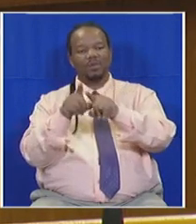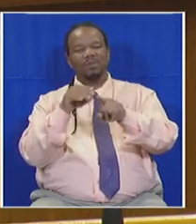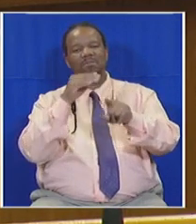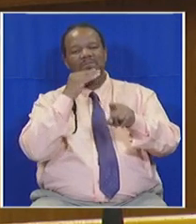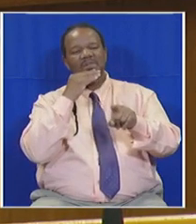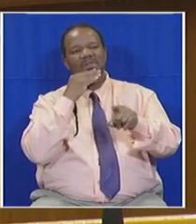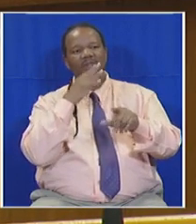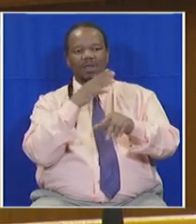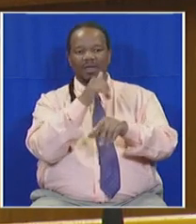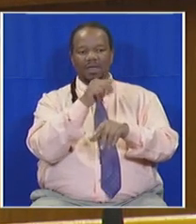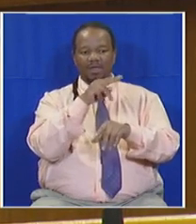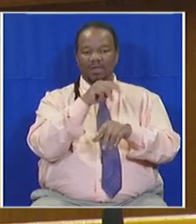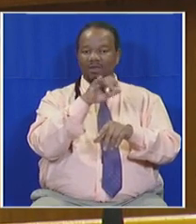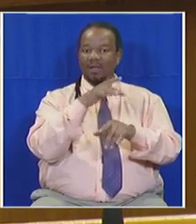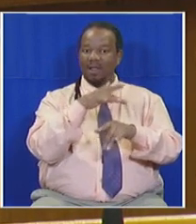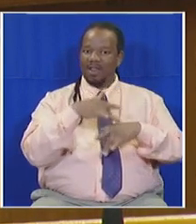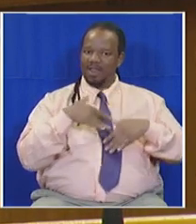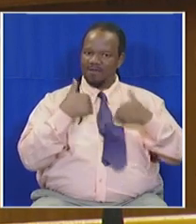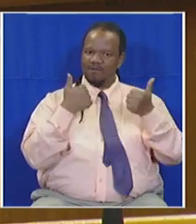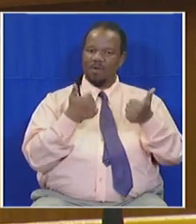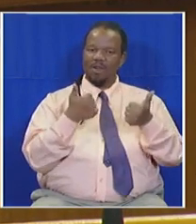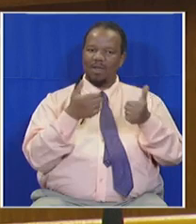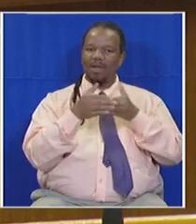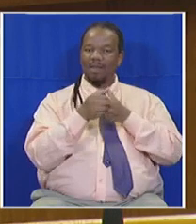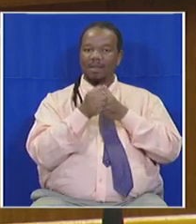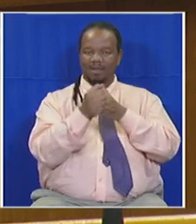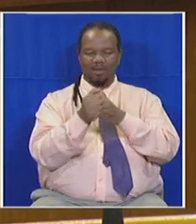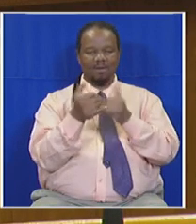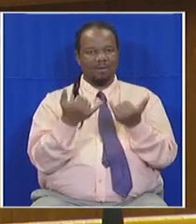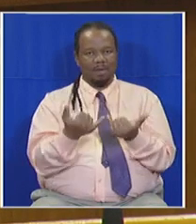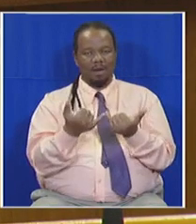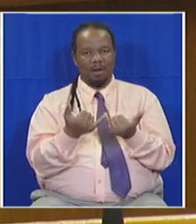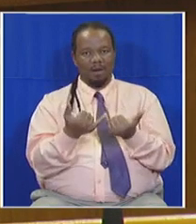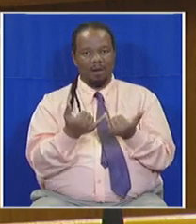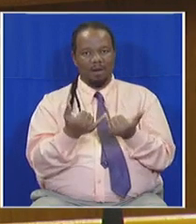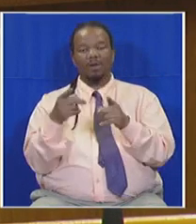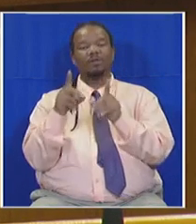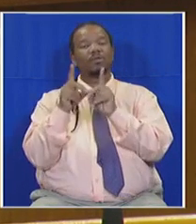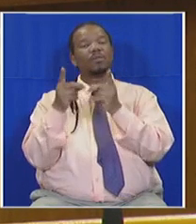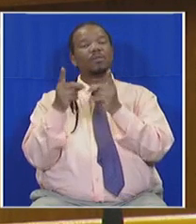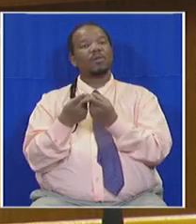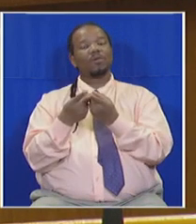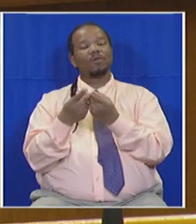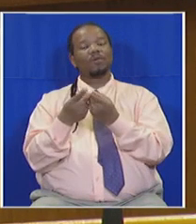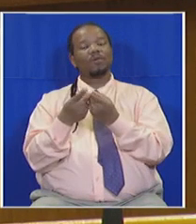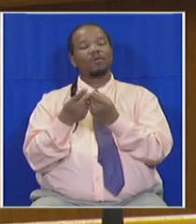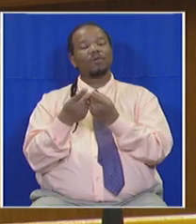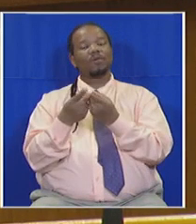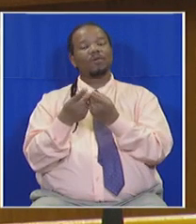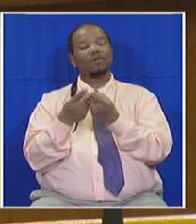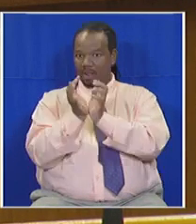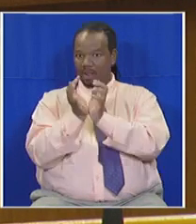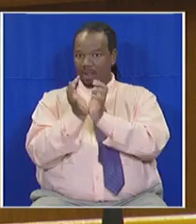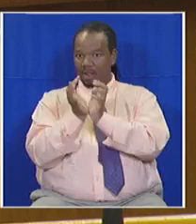ANC leads. We are currently engaged in the Department of International Relations and Cooperation to ensure that